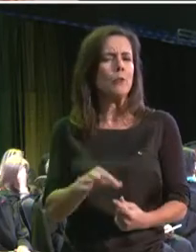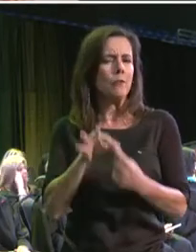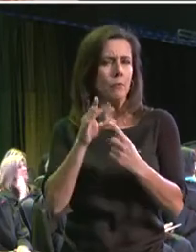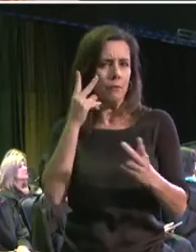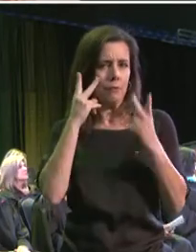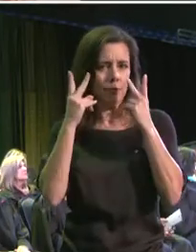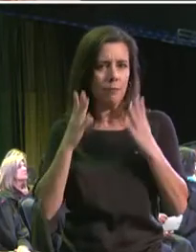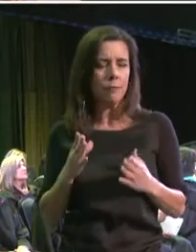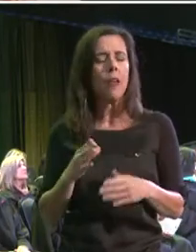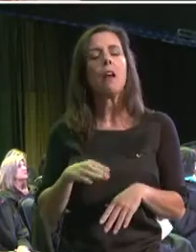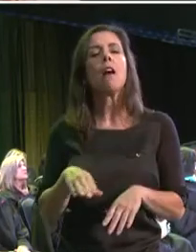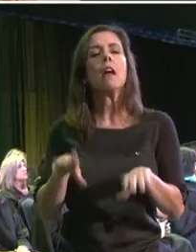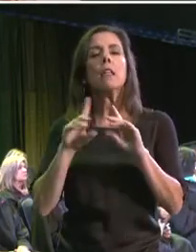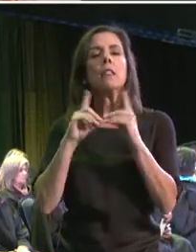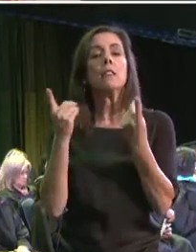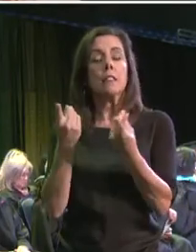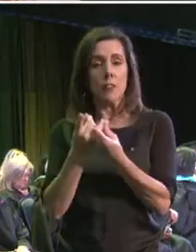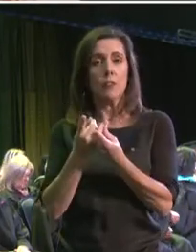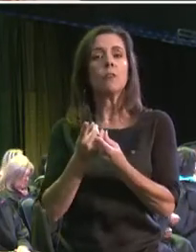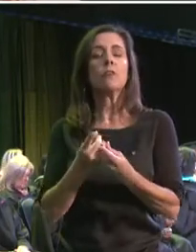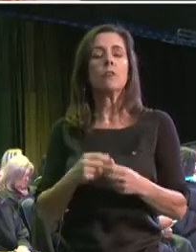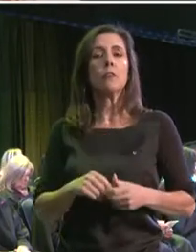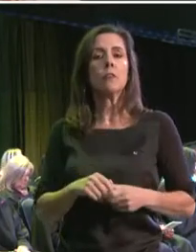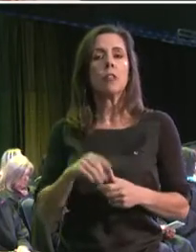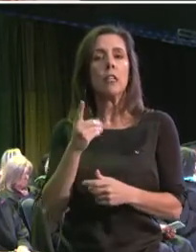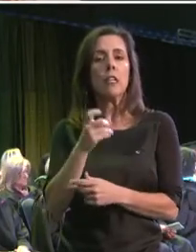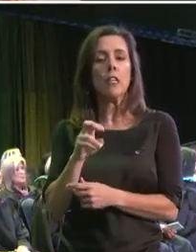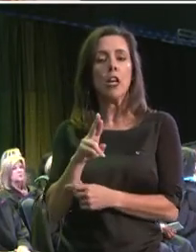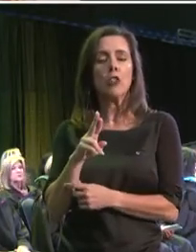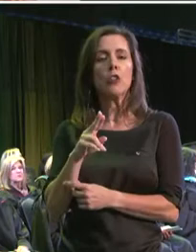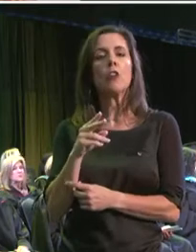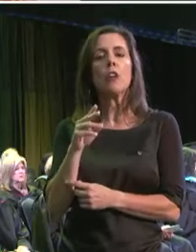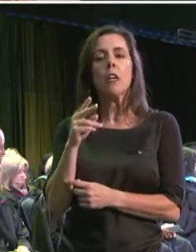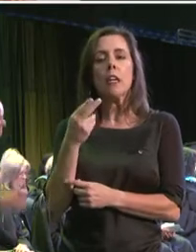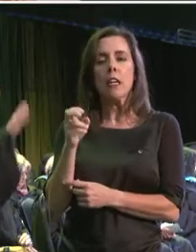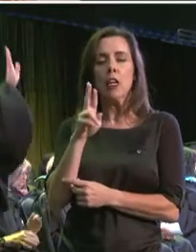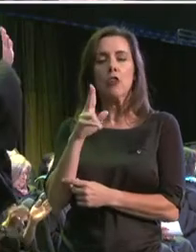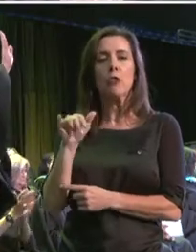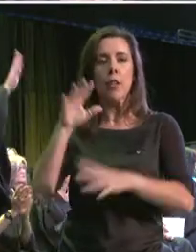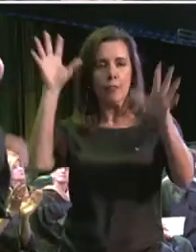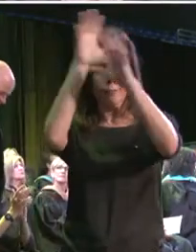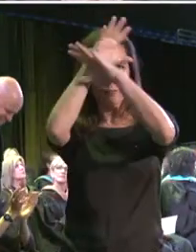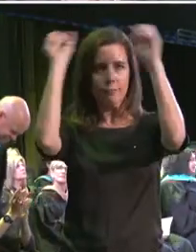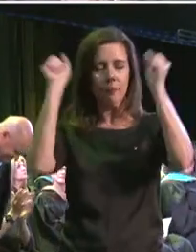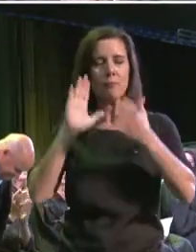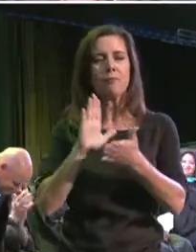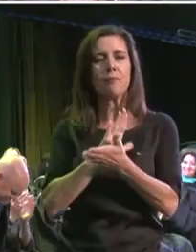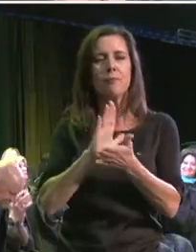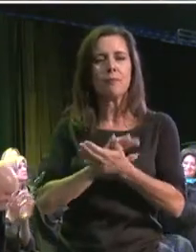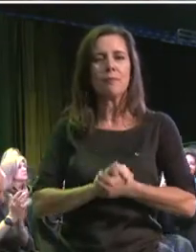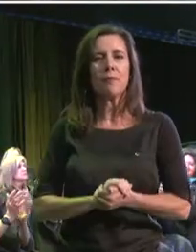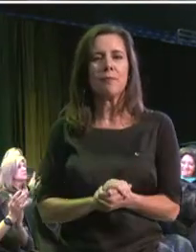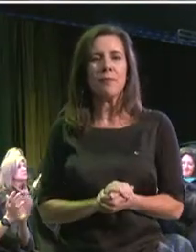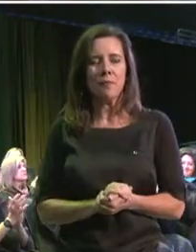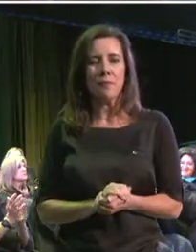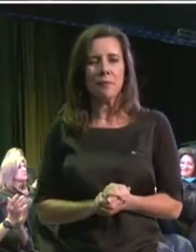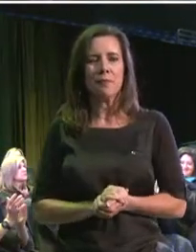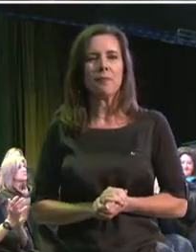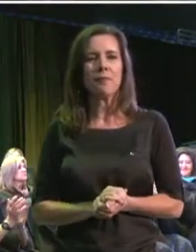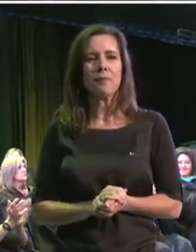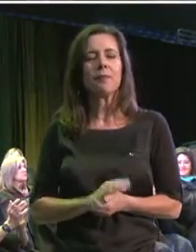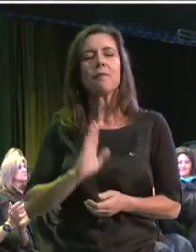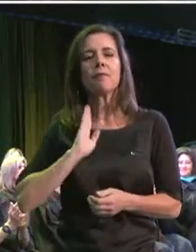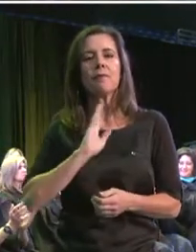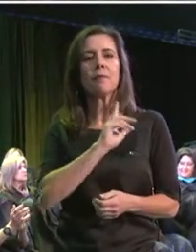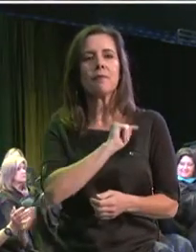guests. Cypress-Fairbanks Independent School District, Dr. Mark Henry, CFISD Superintendent of Schools, Board